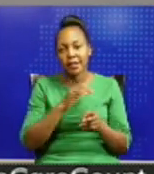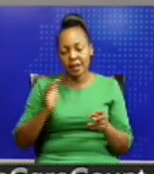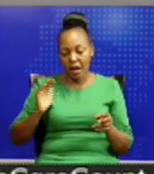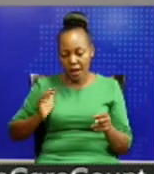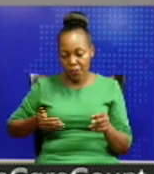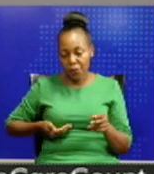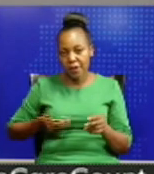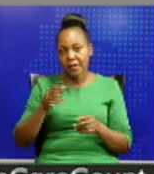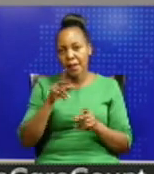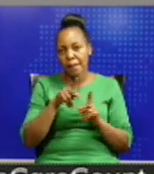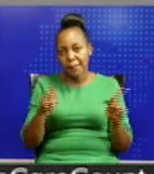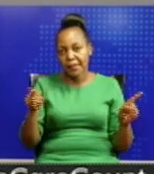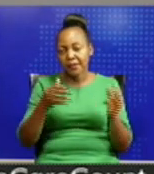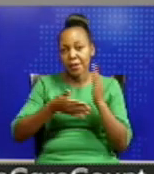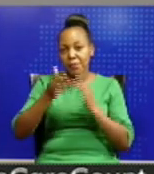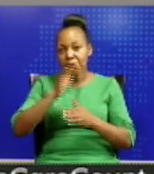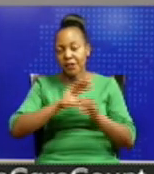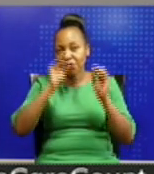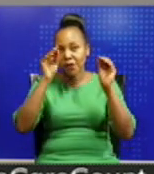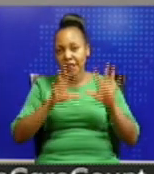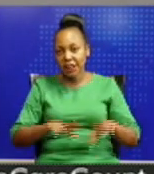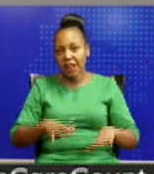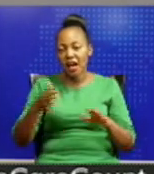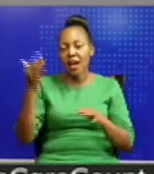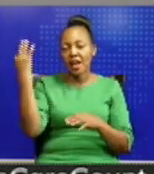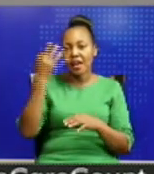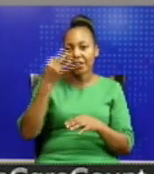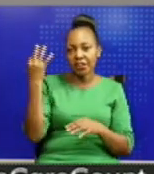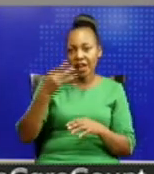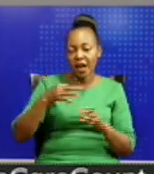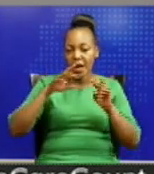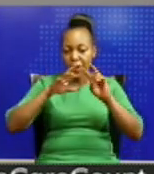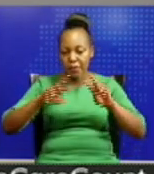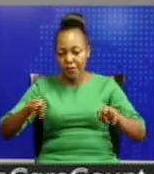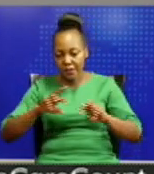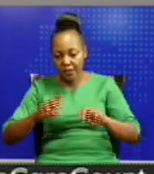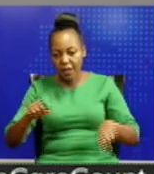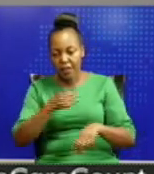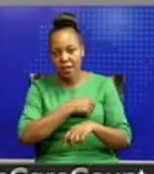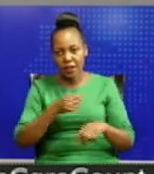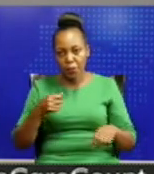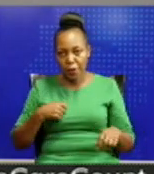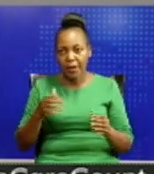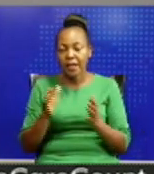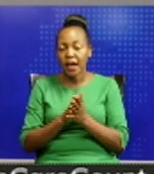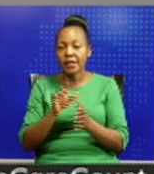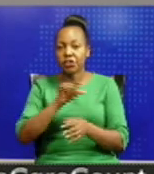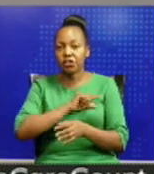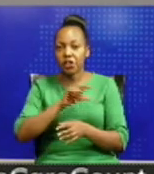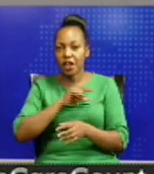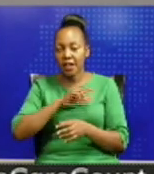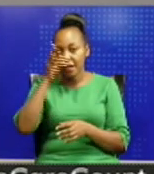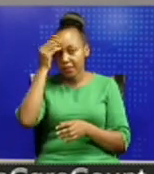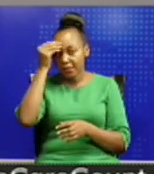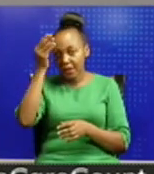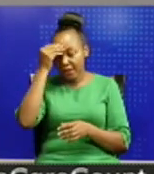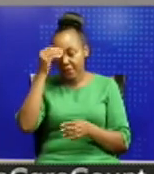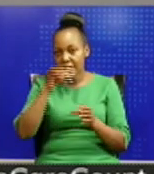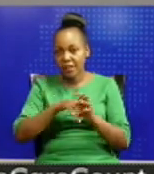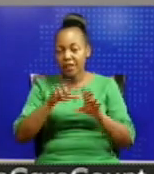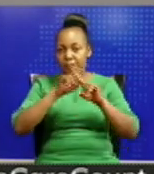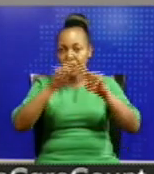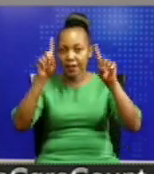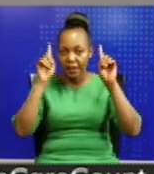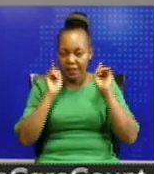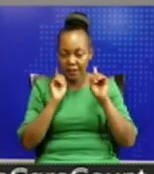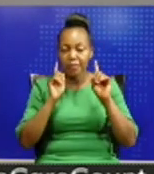Musimenta. She's a professional teacher. She's a lecturer. She's a researcher in the Women and Gender Studies and in the School of Women and Gender Studies